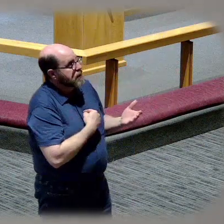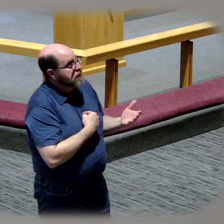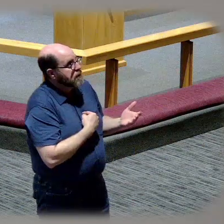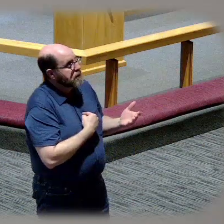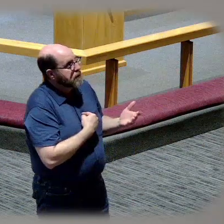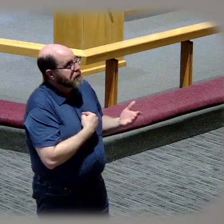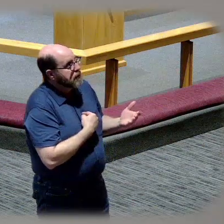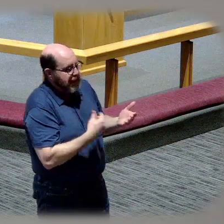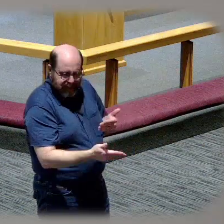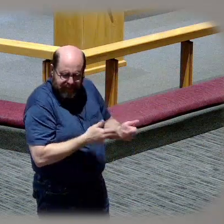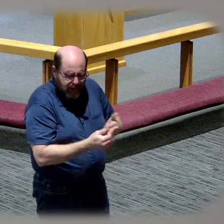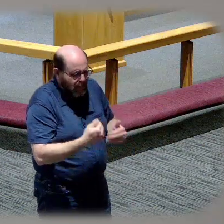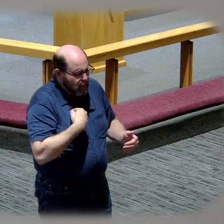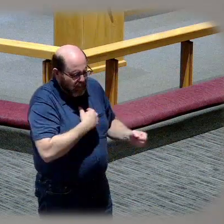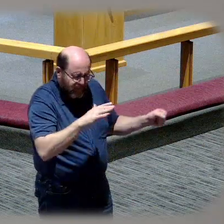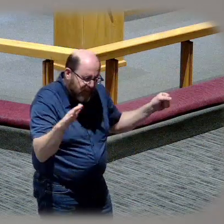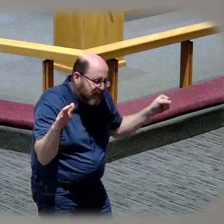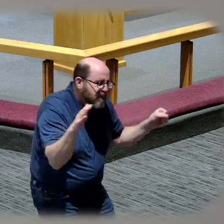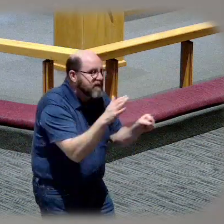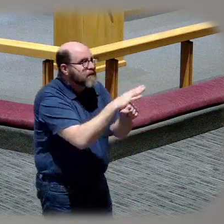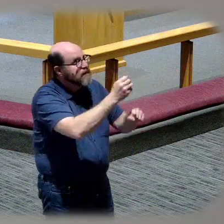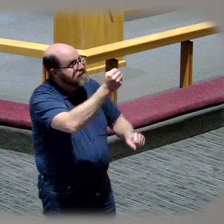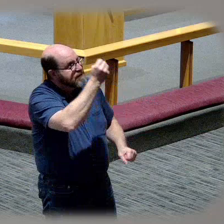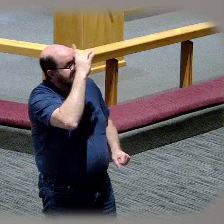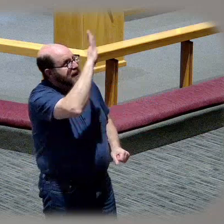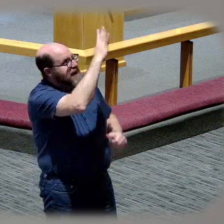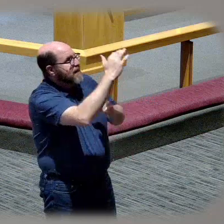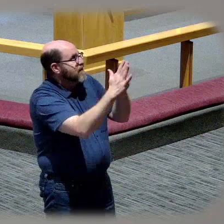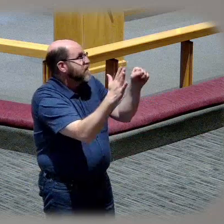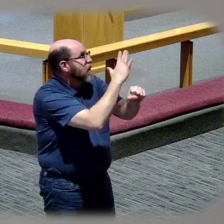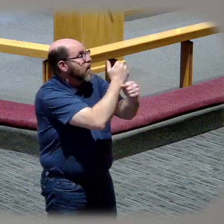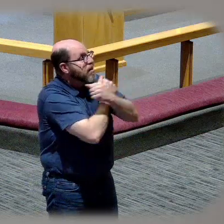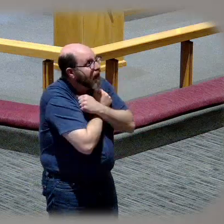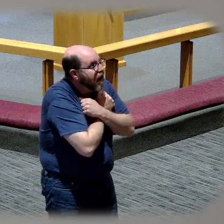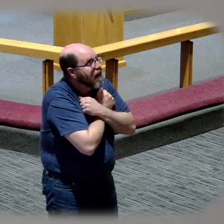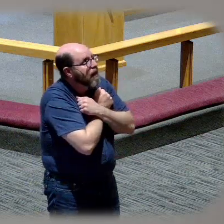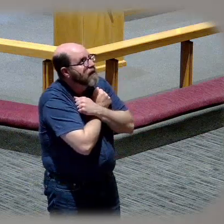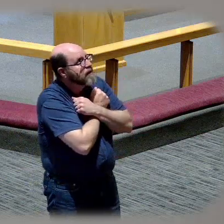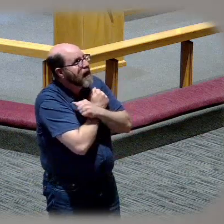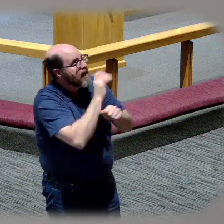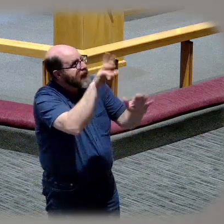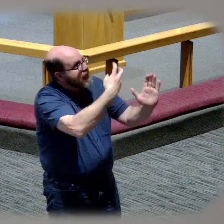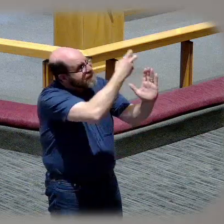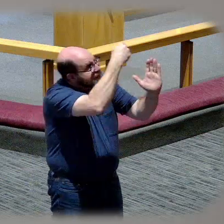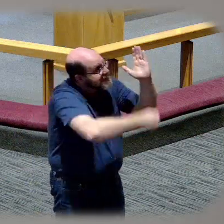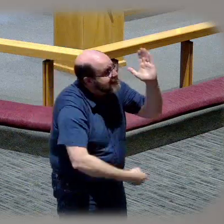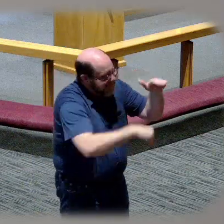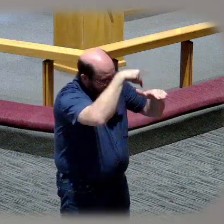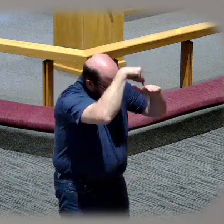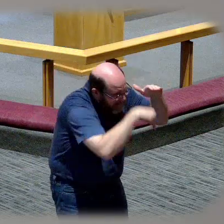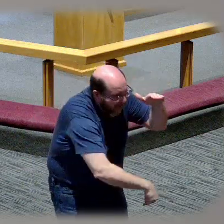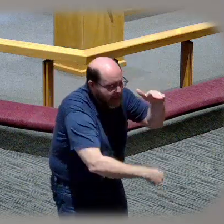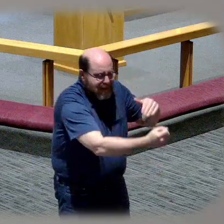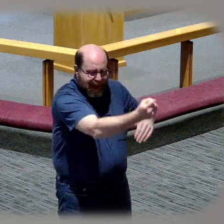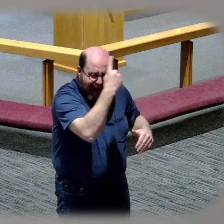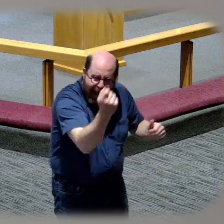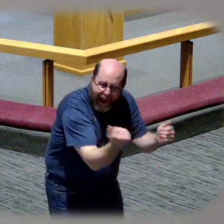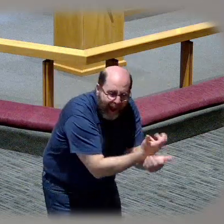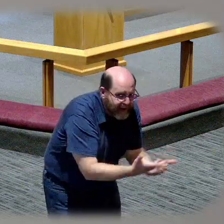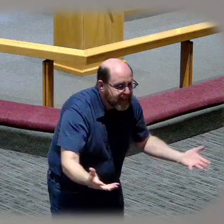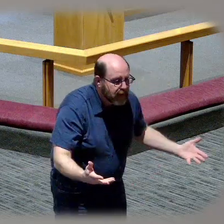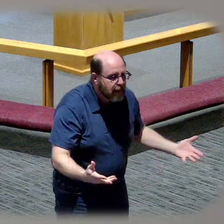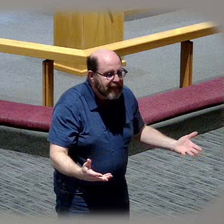Independent of our grasp of God's love for us, and our ability to understand the depth of His forgiveness. We have